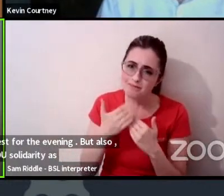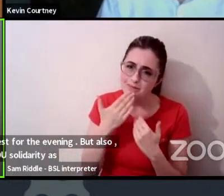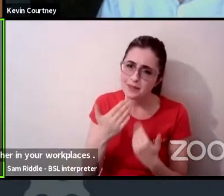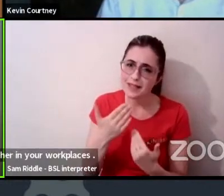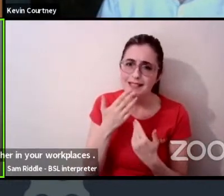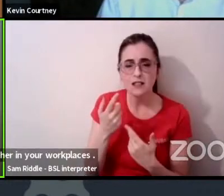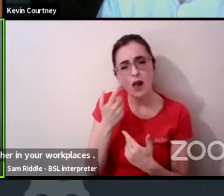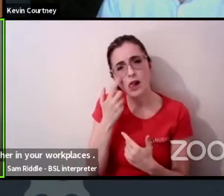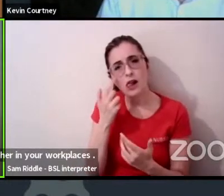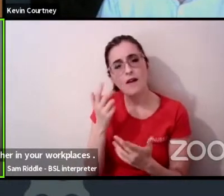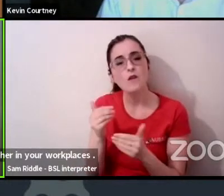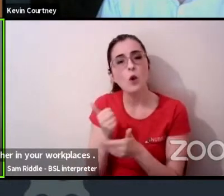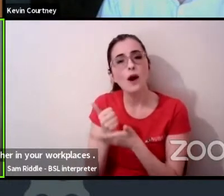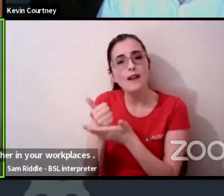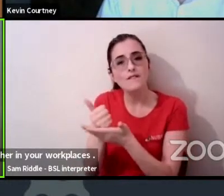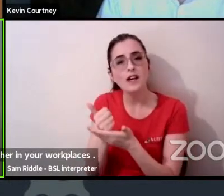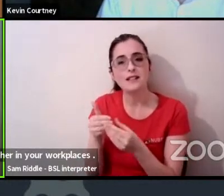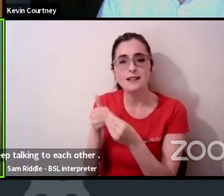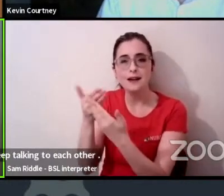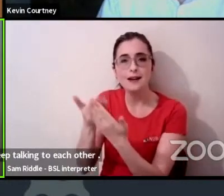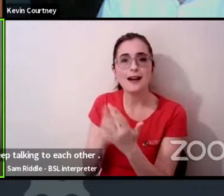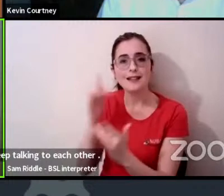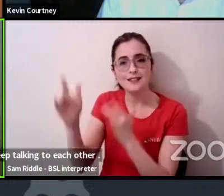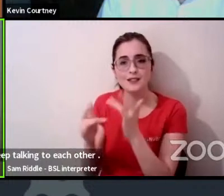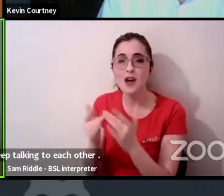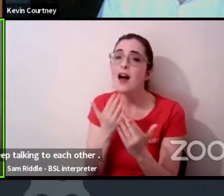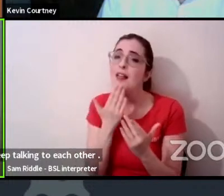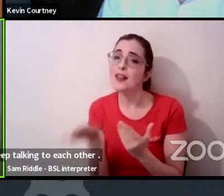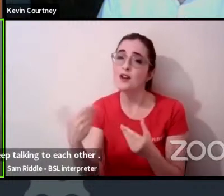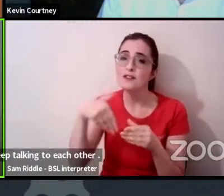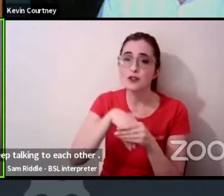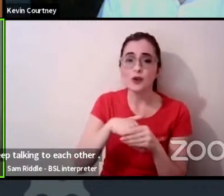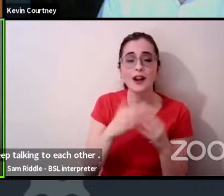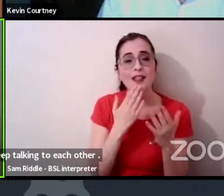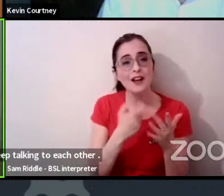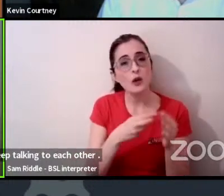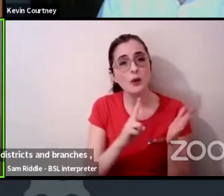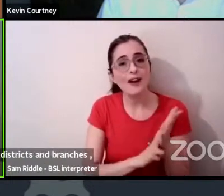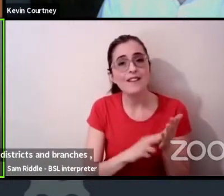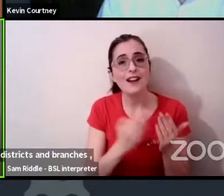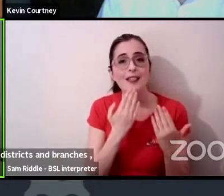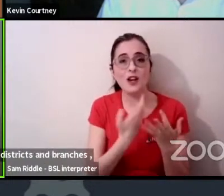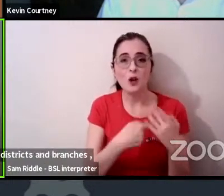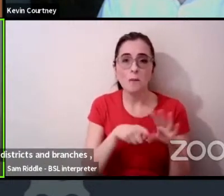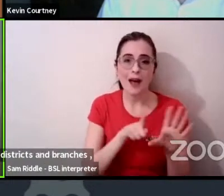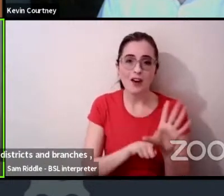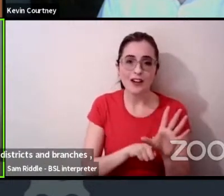that advice and guidance. Thank you for joining us. Thank you, Kevin. Thank you, Mary, and it's a good evening.